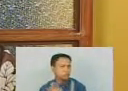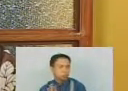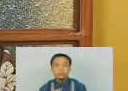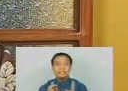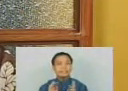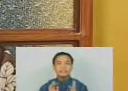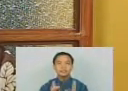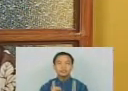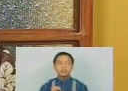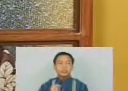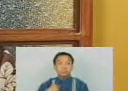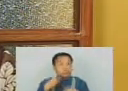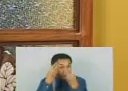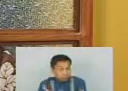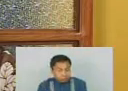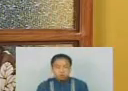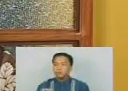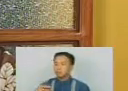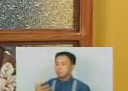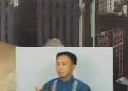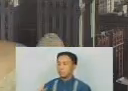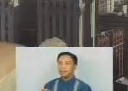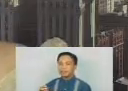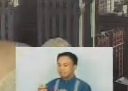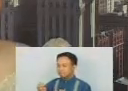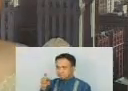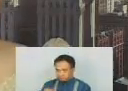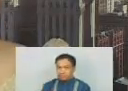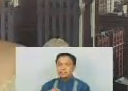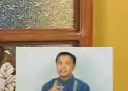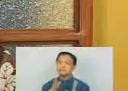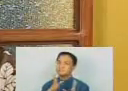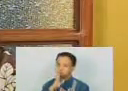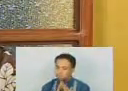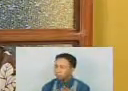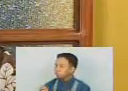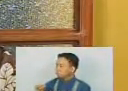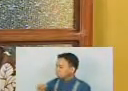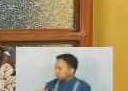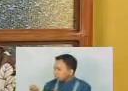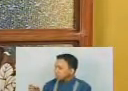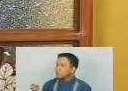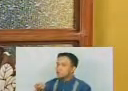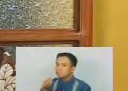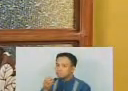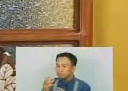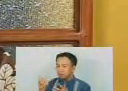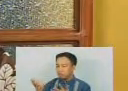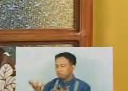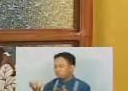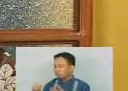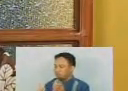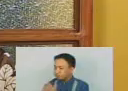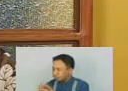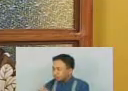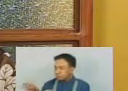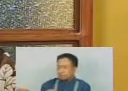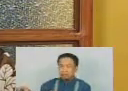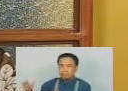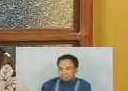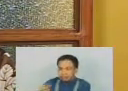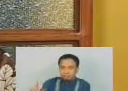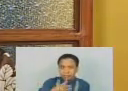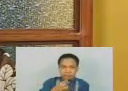Diba? And God places it in the right area. Yes. Alam mo yeah. ko, I stopped going to church after medicine. When I